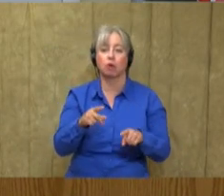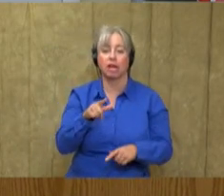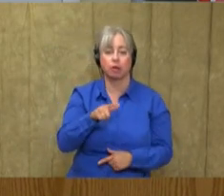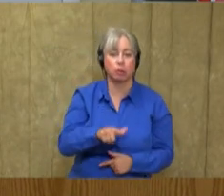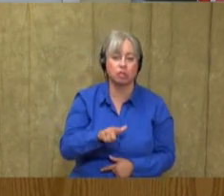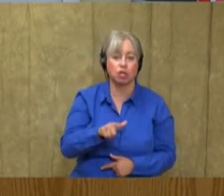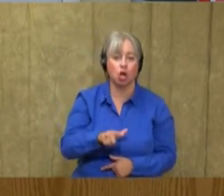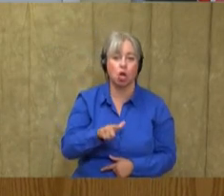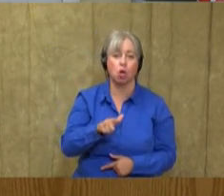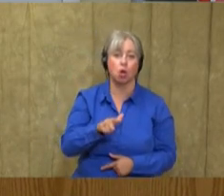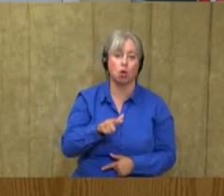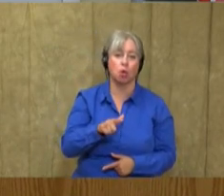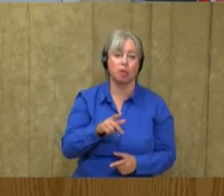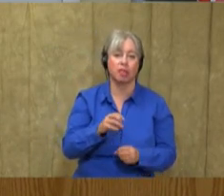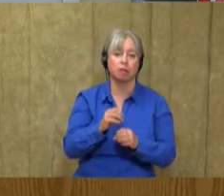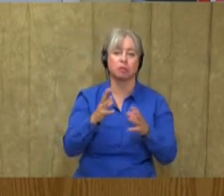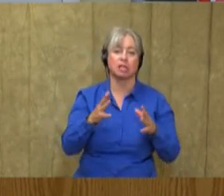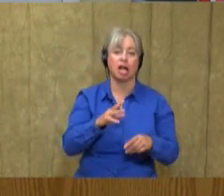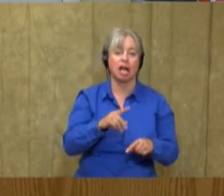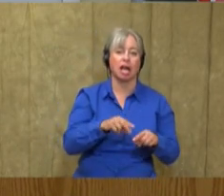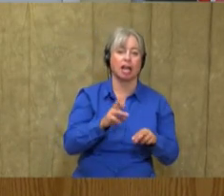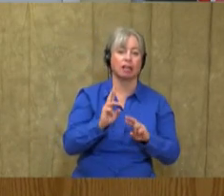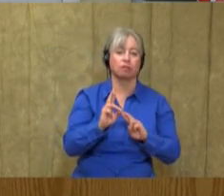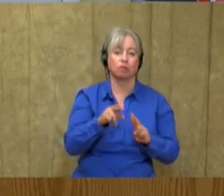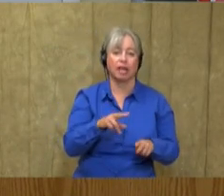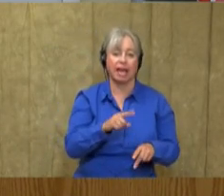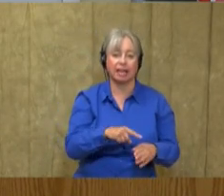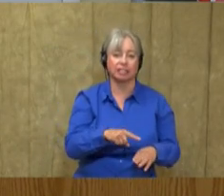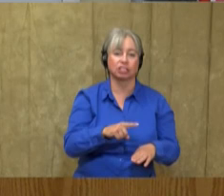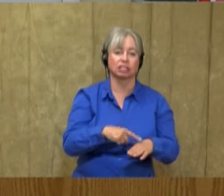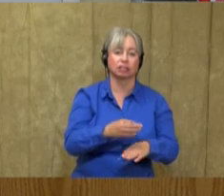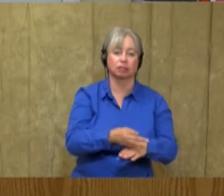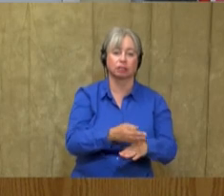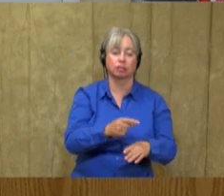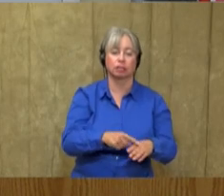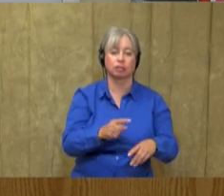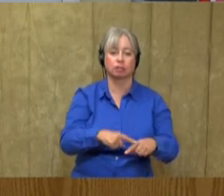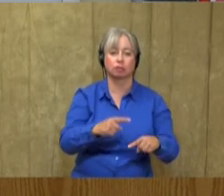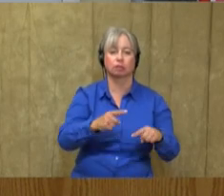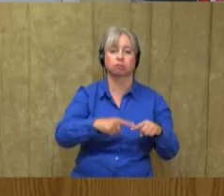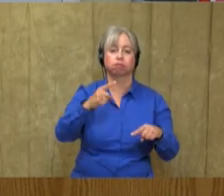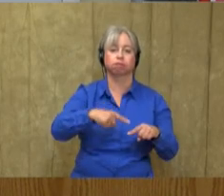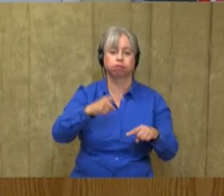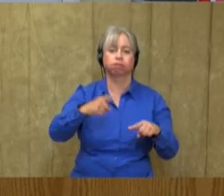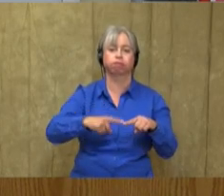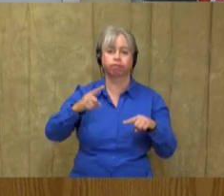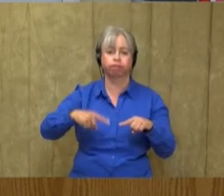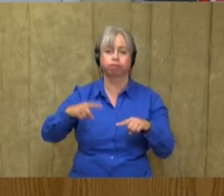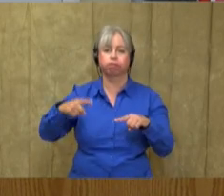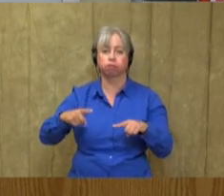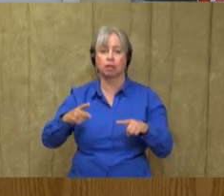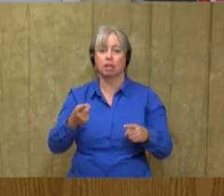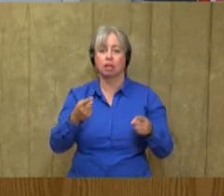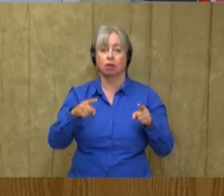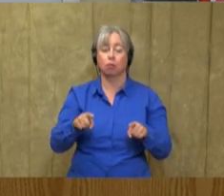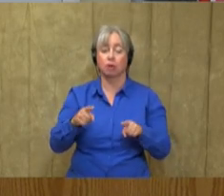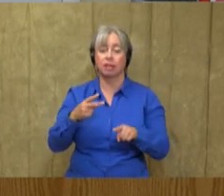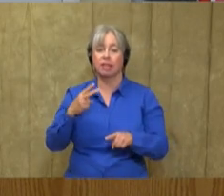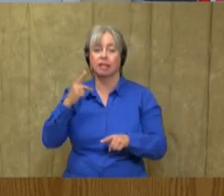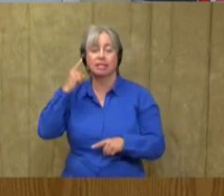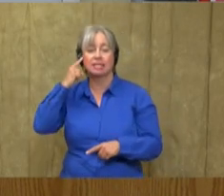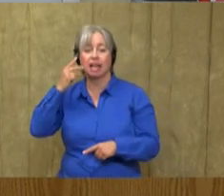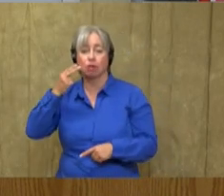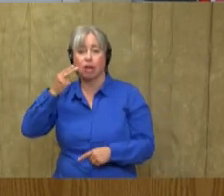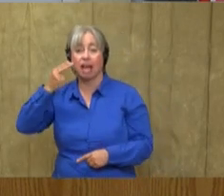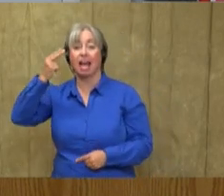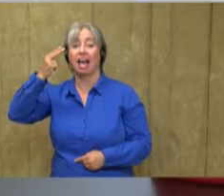was a lot of reaction by the salt particles on this membrane. They bounced higher, and when the sound got very high pitched, there